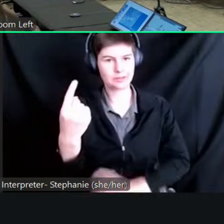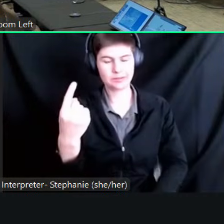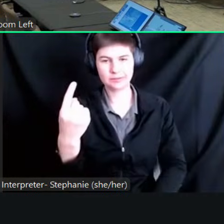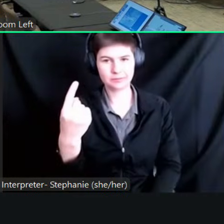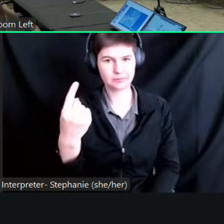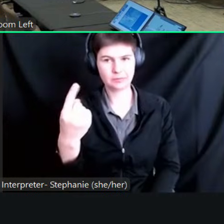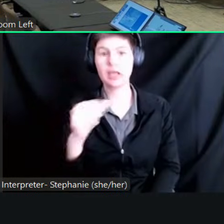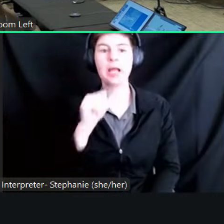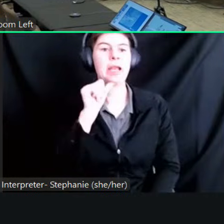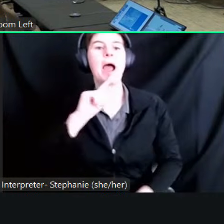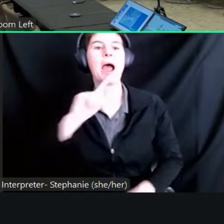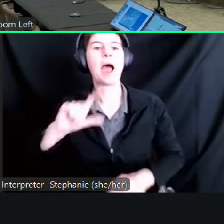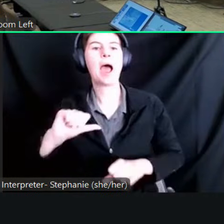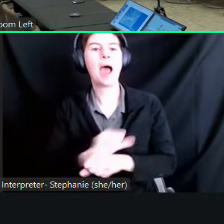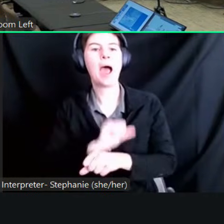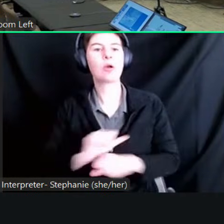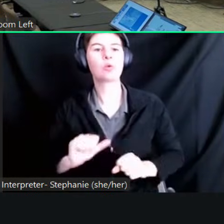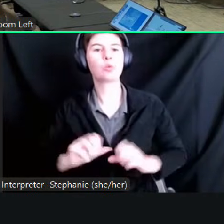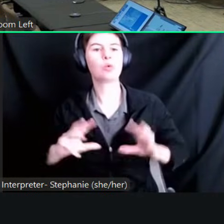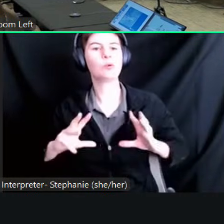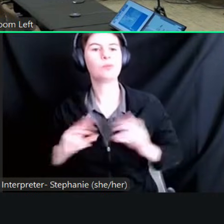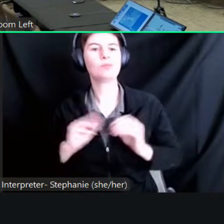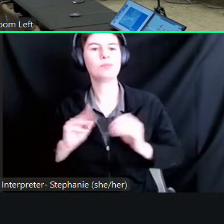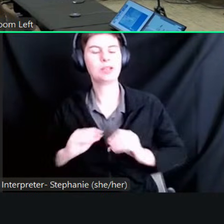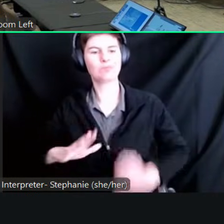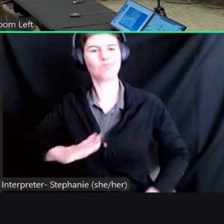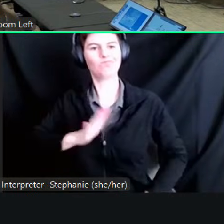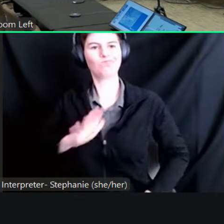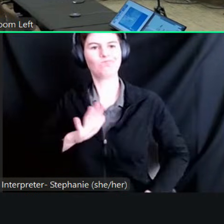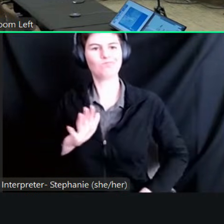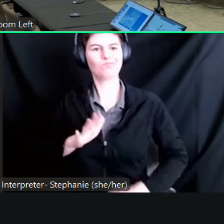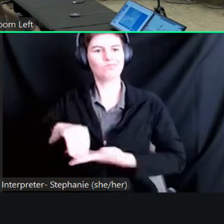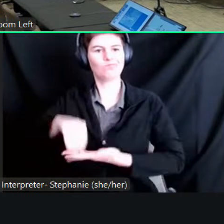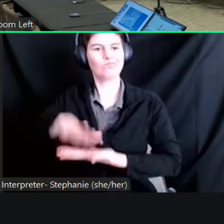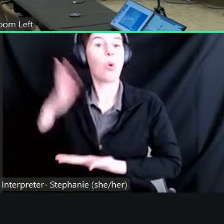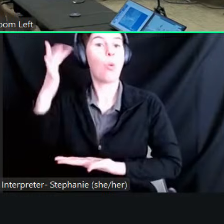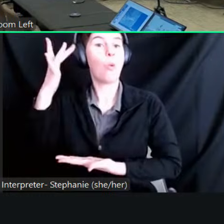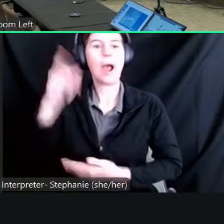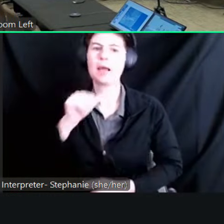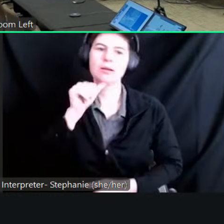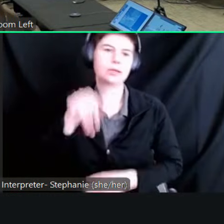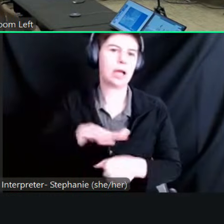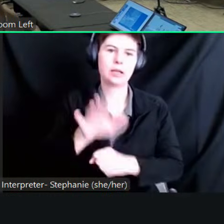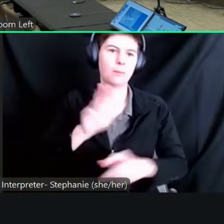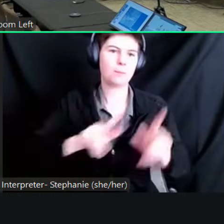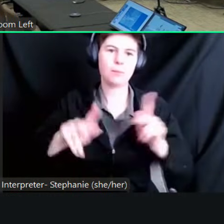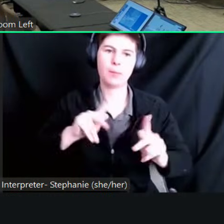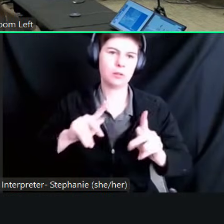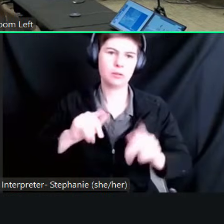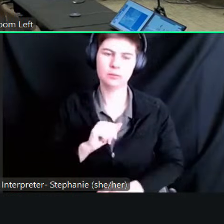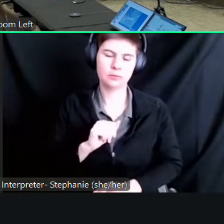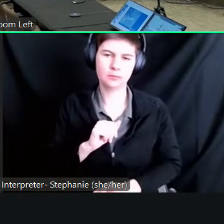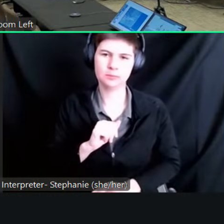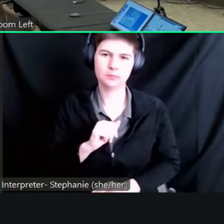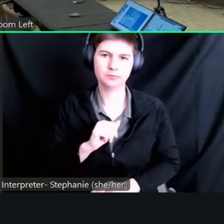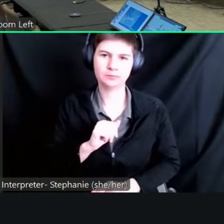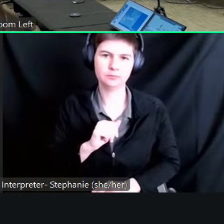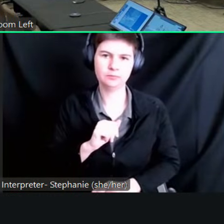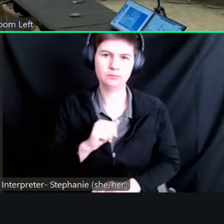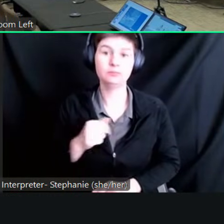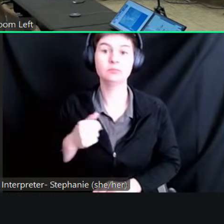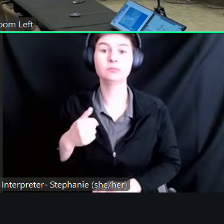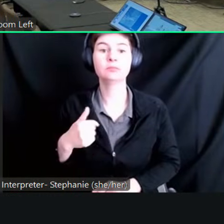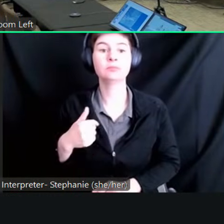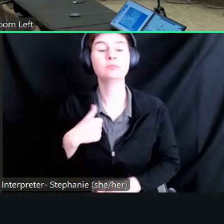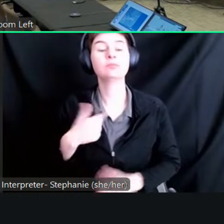actual meeting of the Citizens Advisory Board because of the failure of the quorum. I would also like to